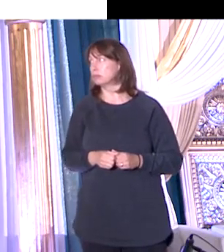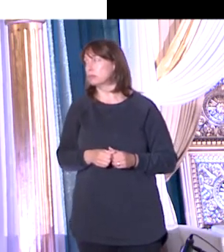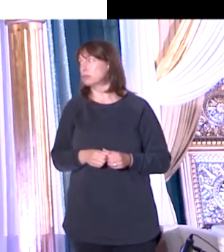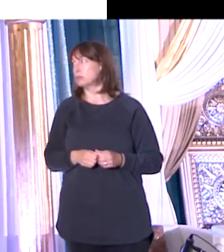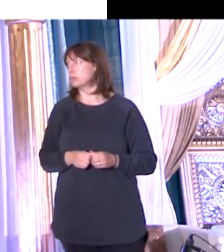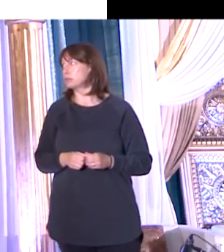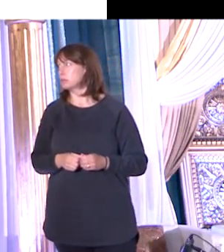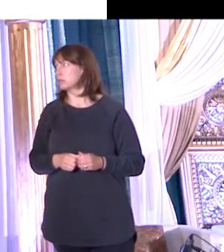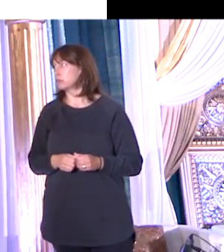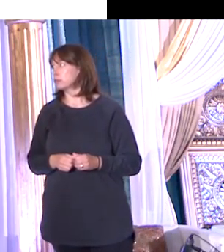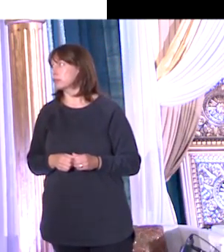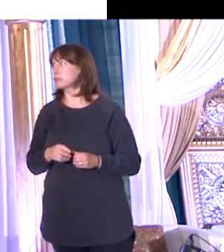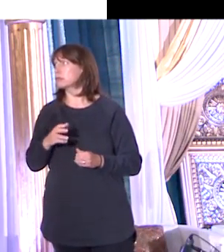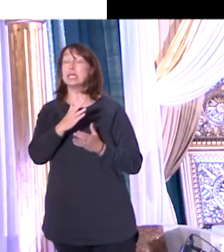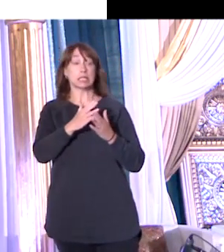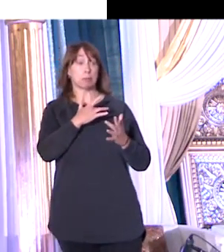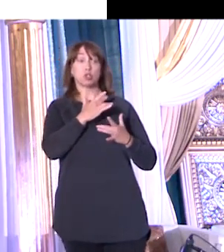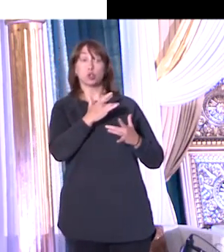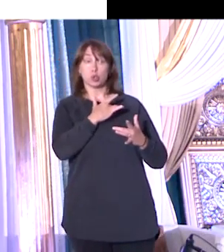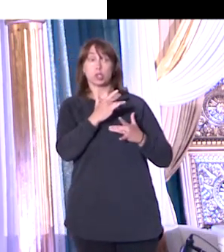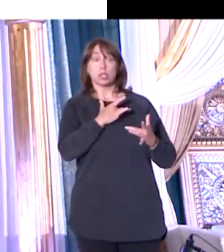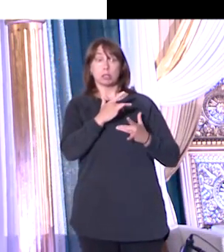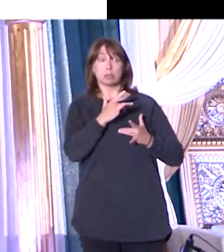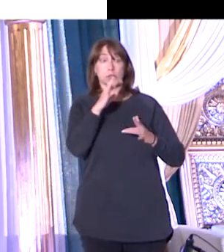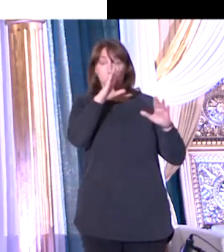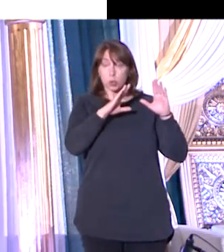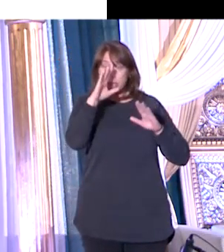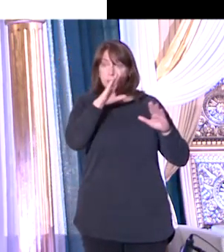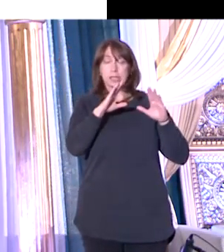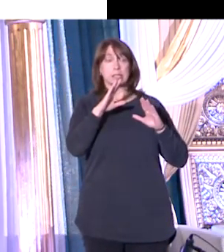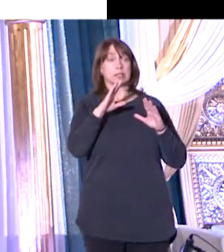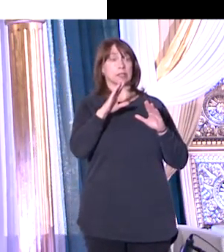There are concerns that people have, worries about different issues,